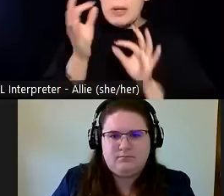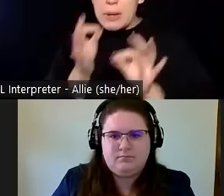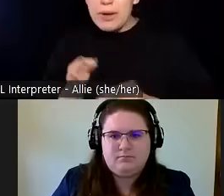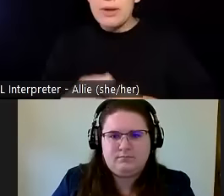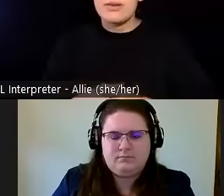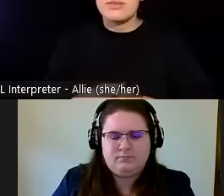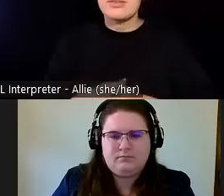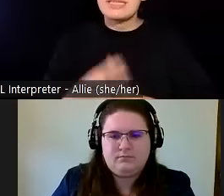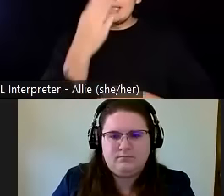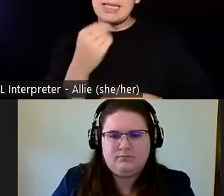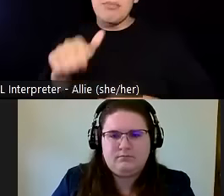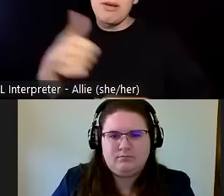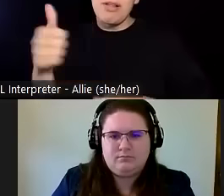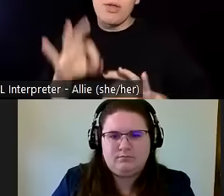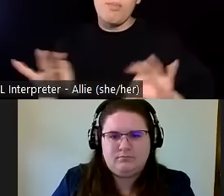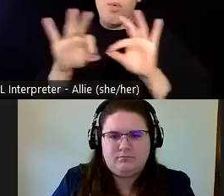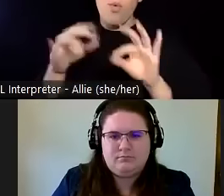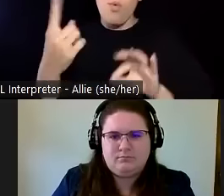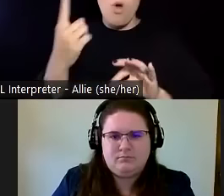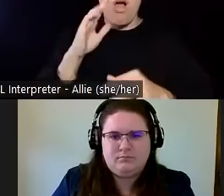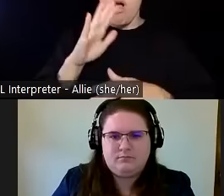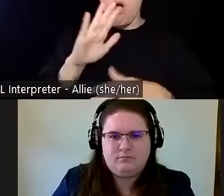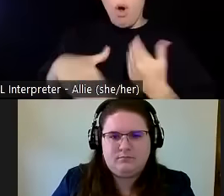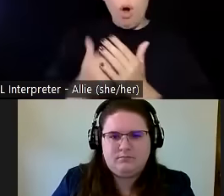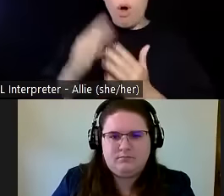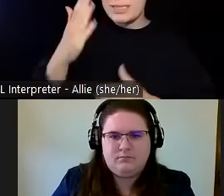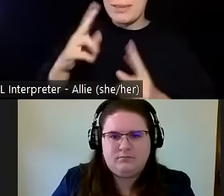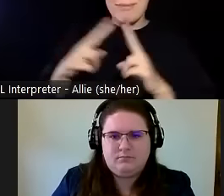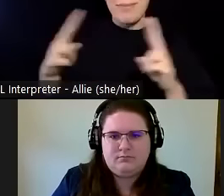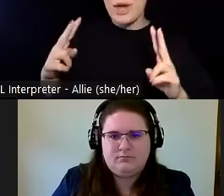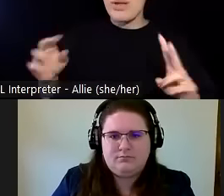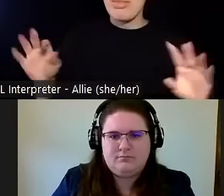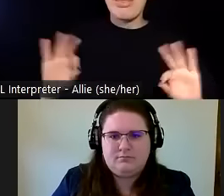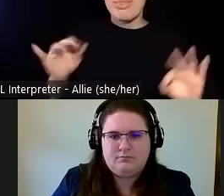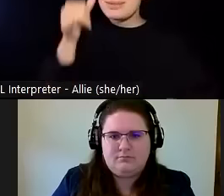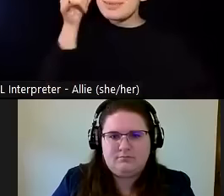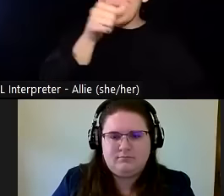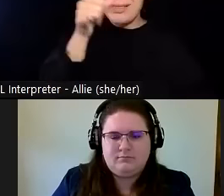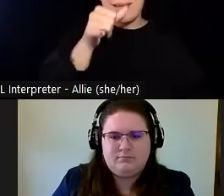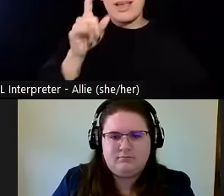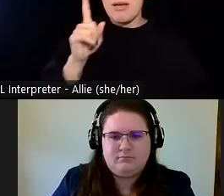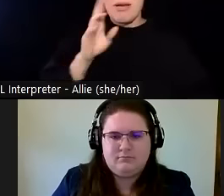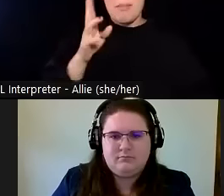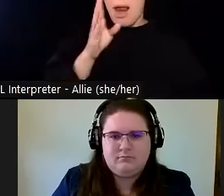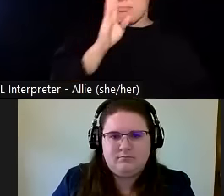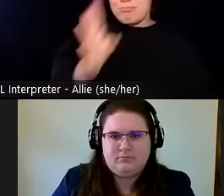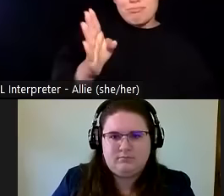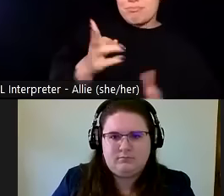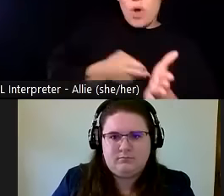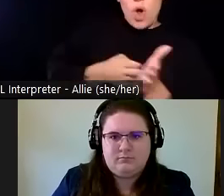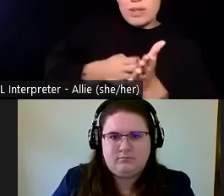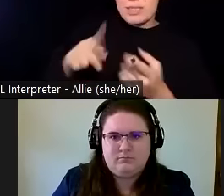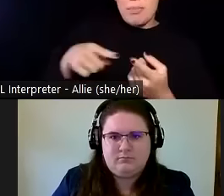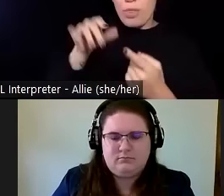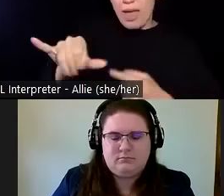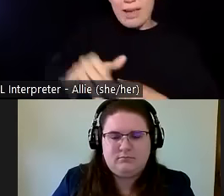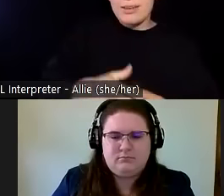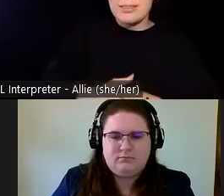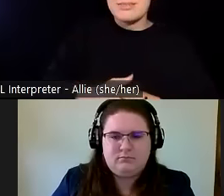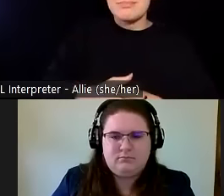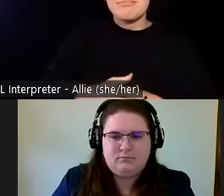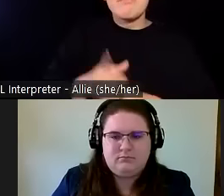and sleep is another important one. And these all sound very trivial and very silly, and I am frank with people about that. But it